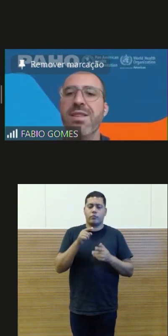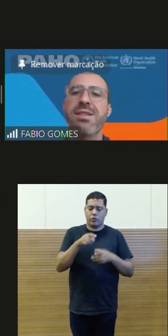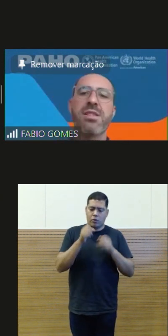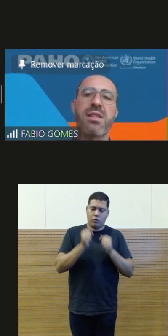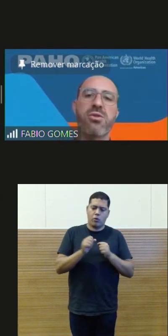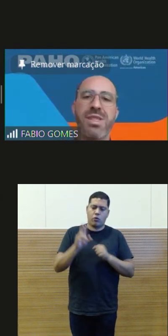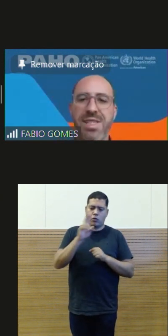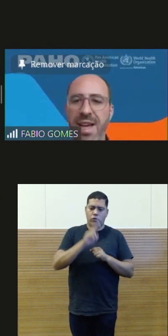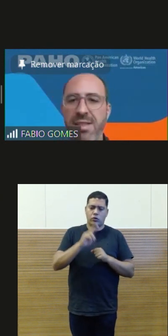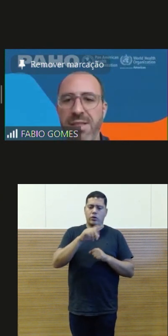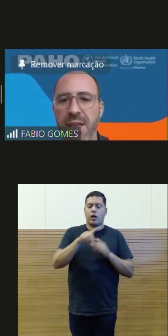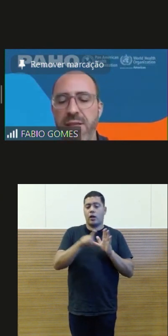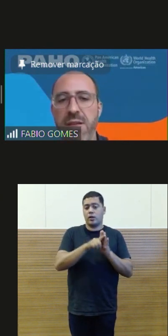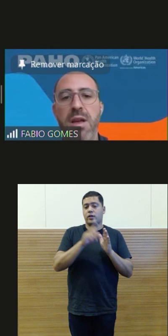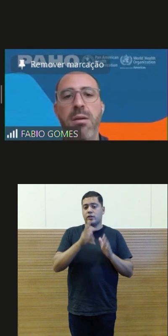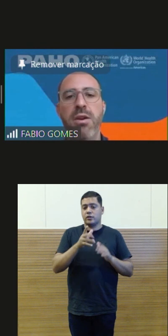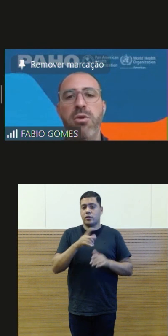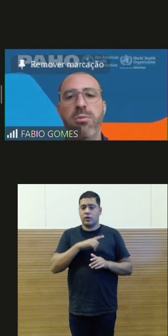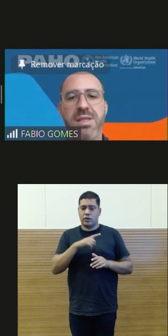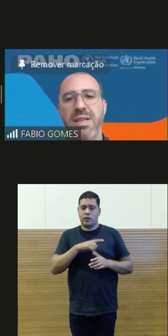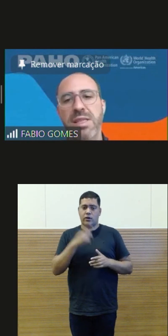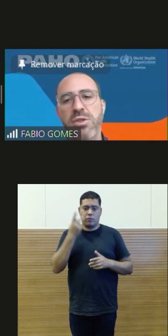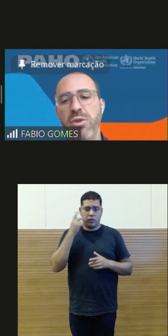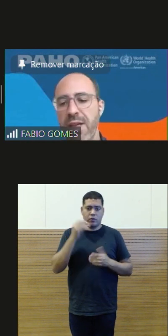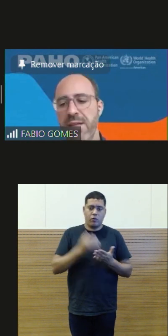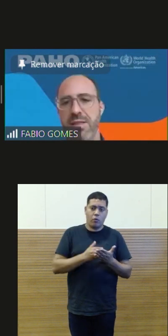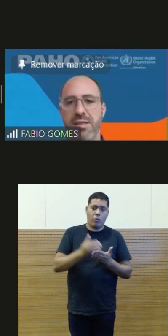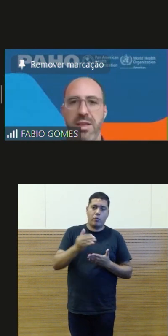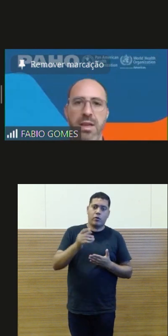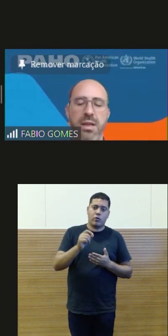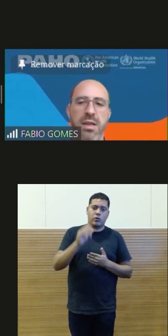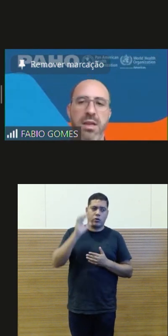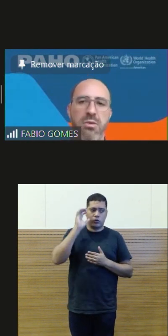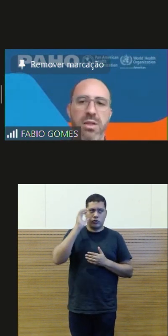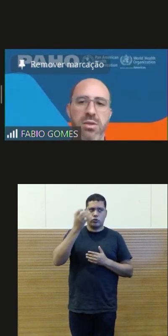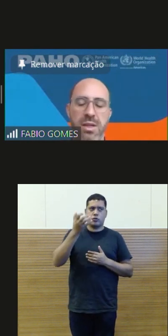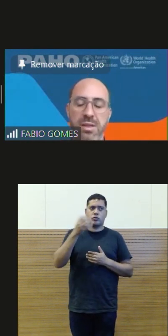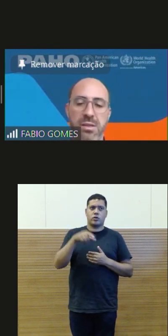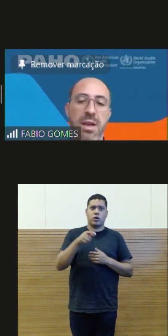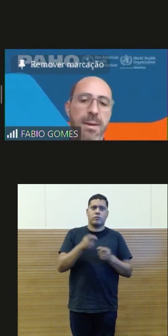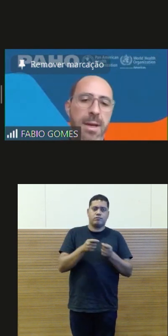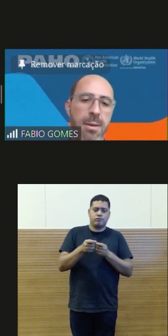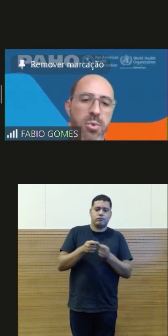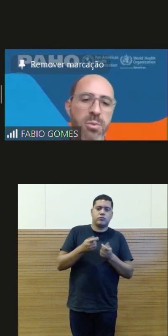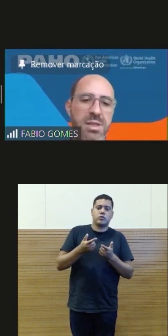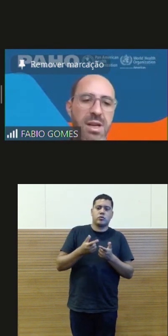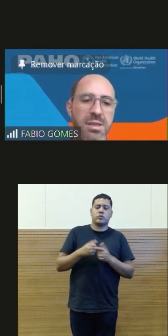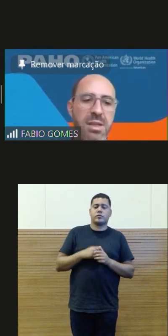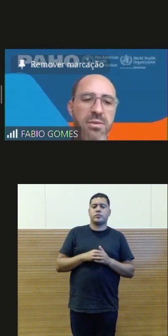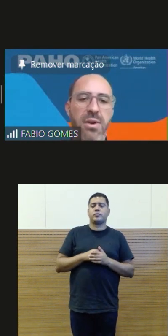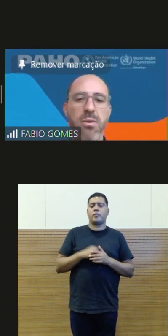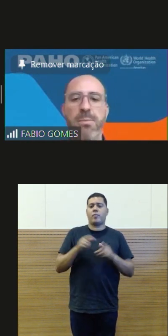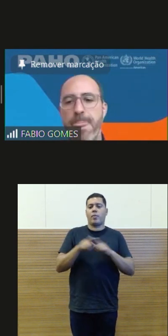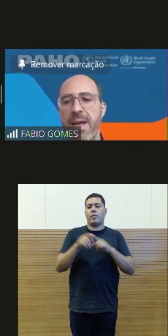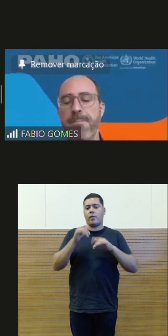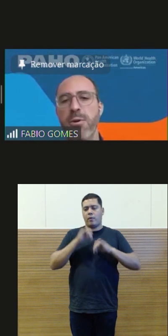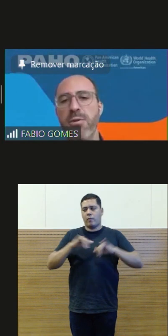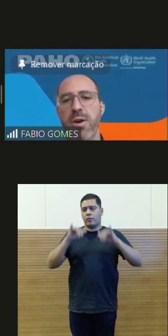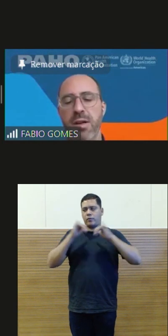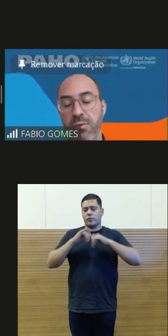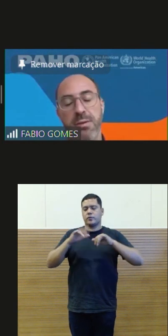food products and auto processed foods, for them to use the existing legislation to start and